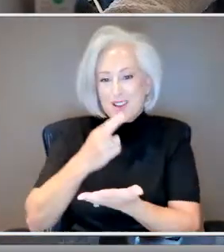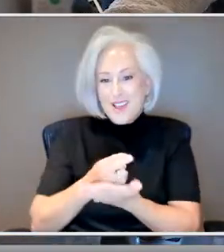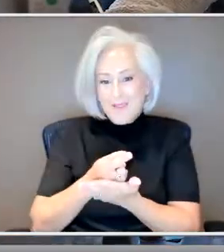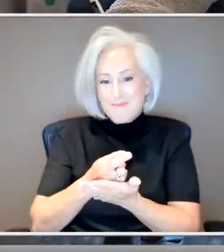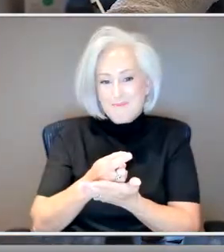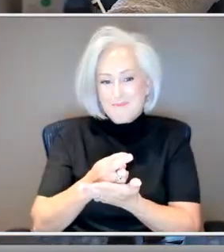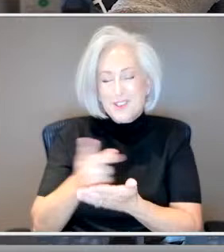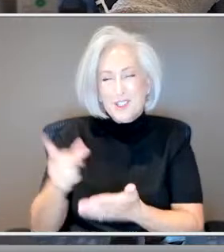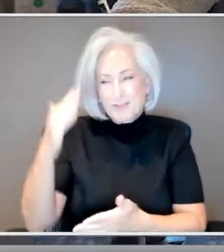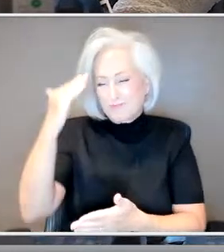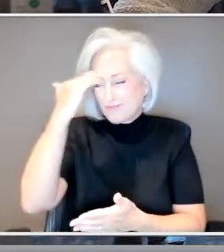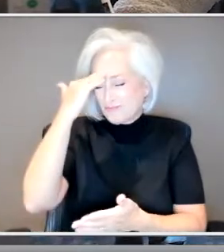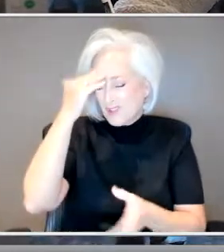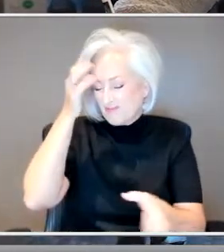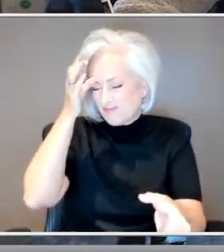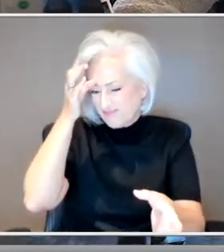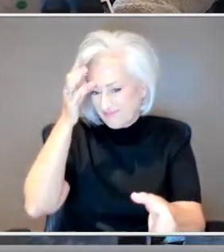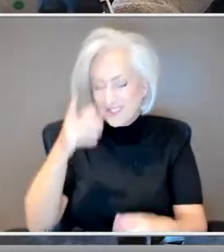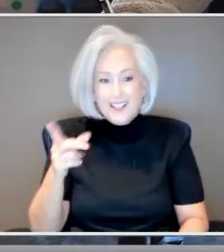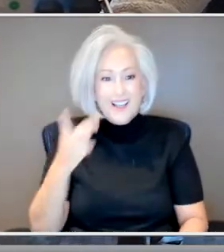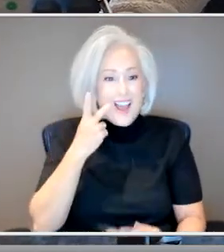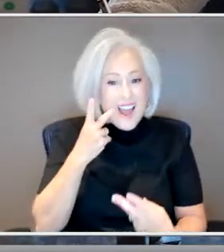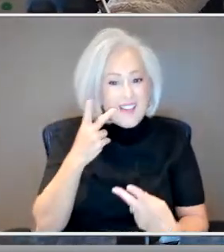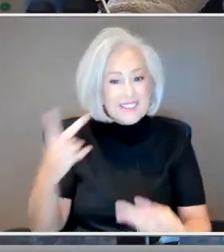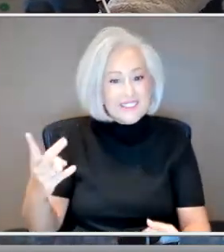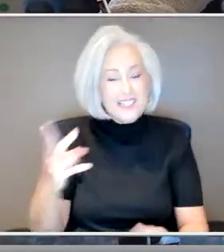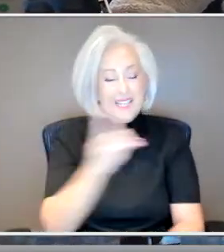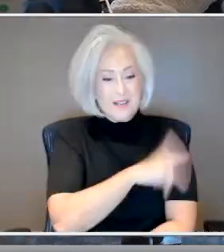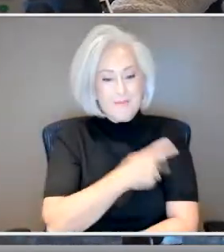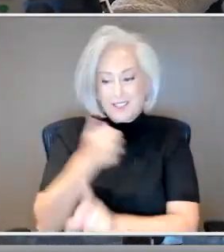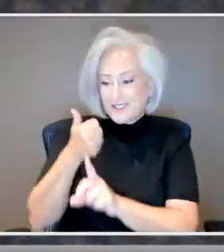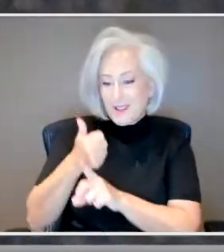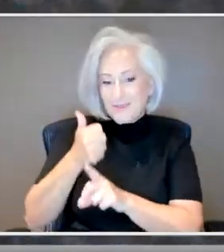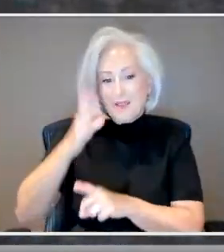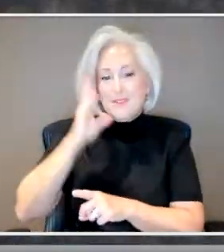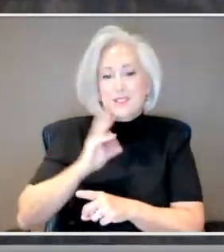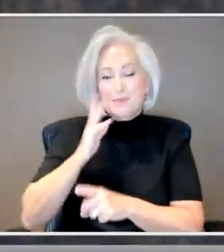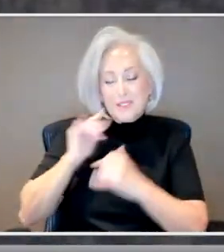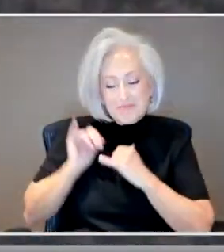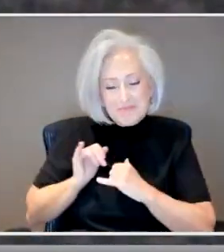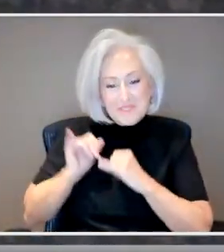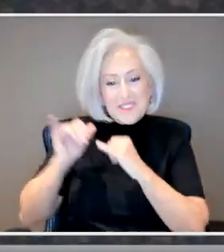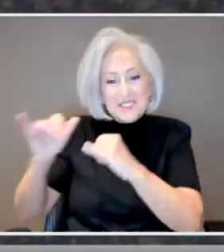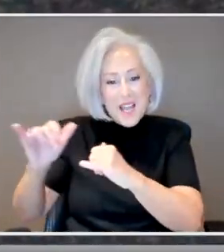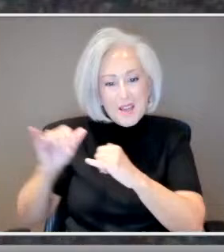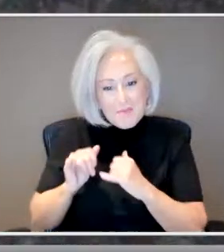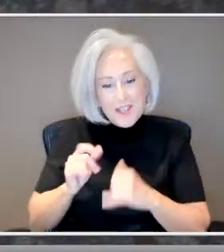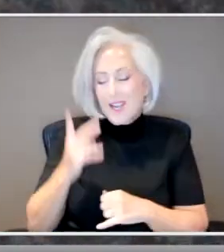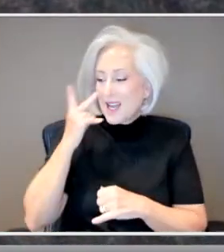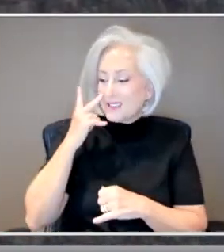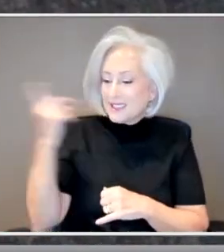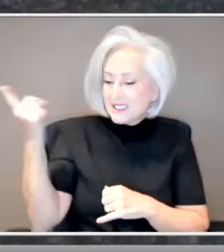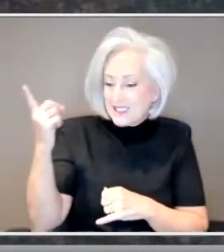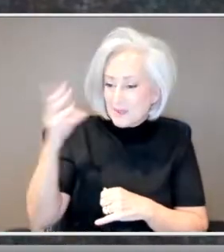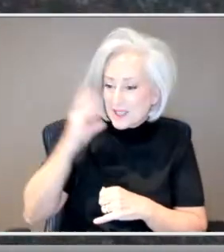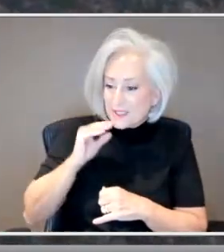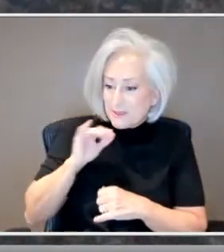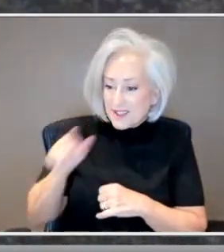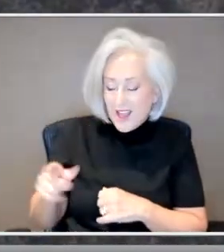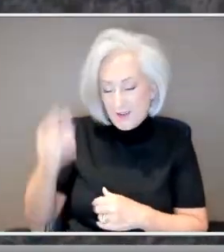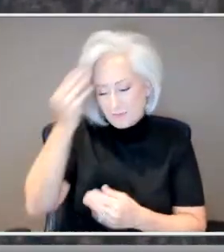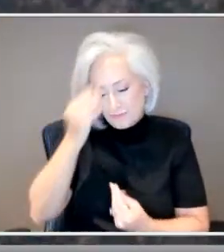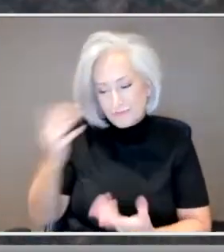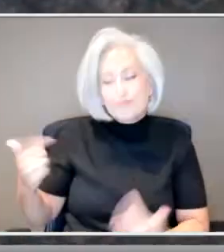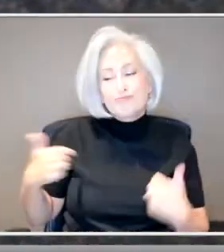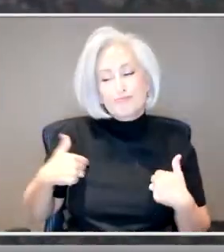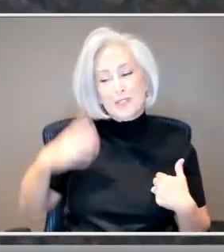see patients who've gone through something that I also went through. If I see somebody, having a hard time, I'm like, hey, I've been there. Here I am to show you that I went